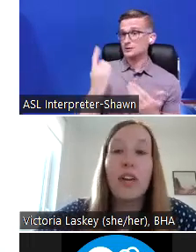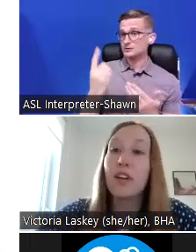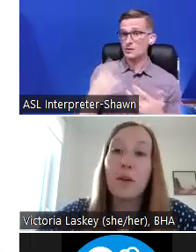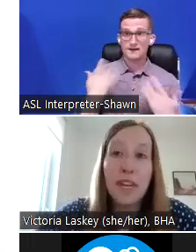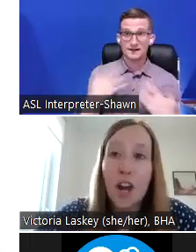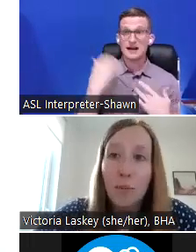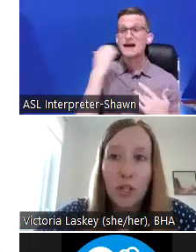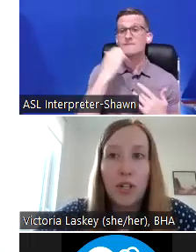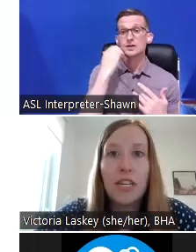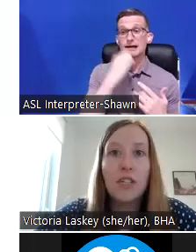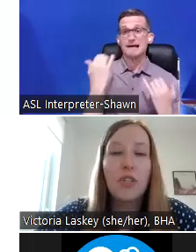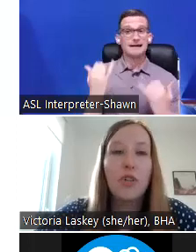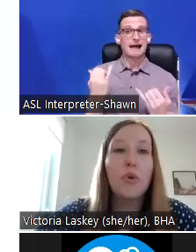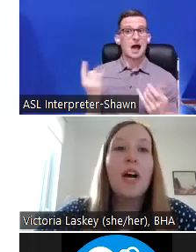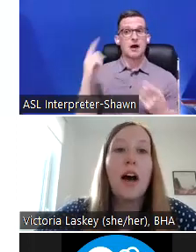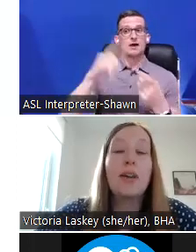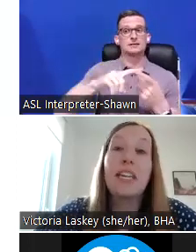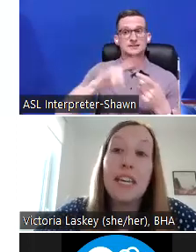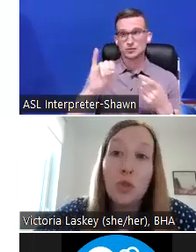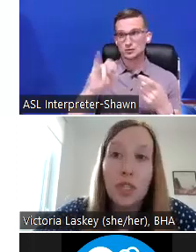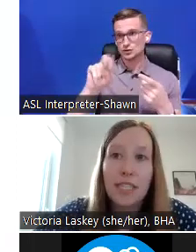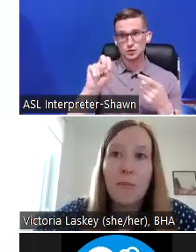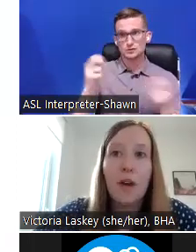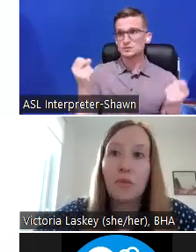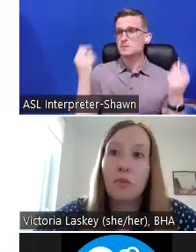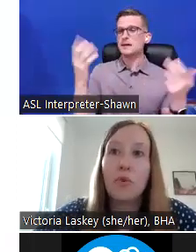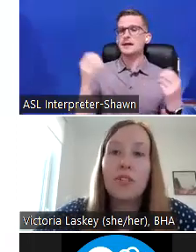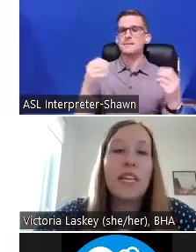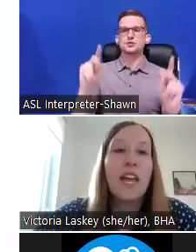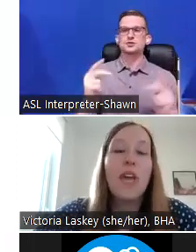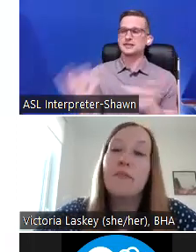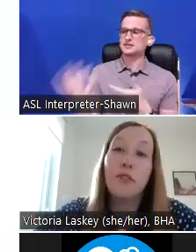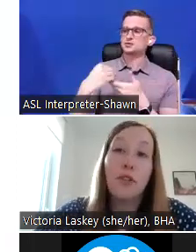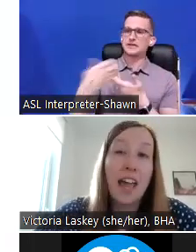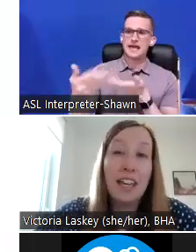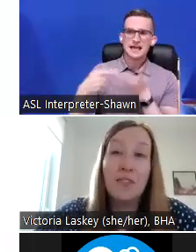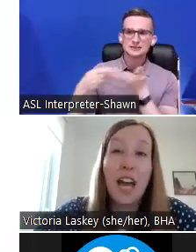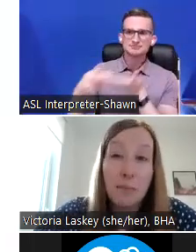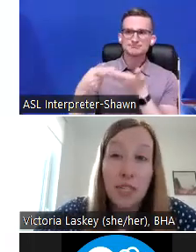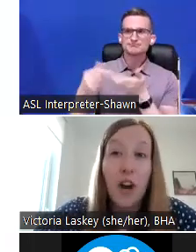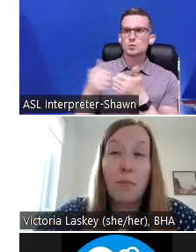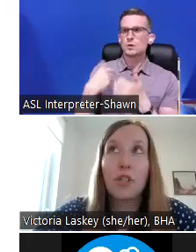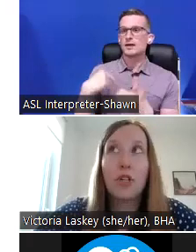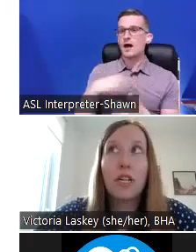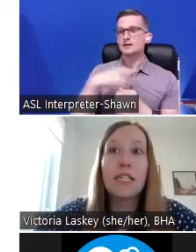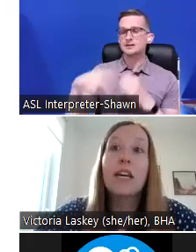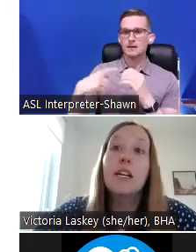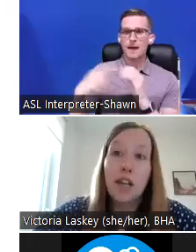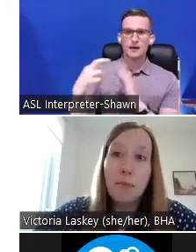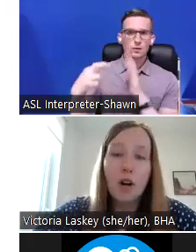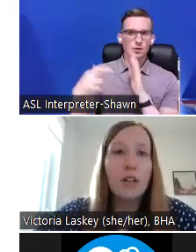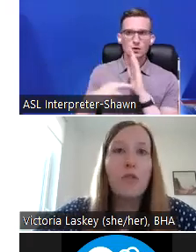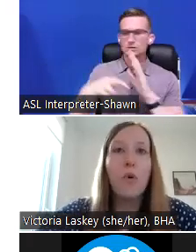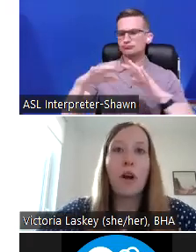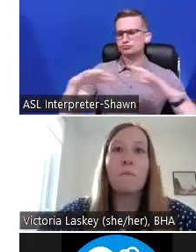June, so that there are many opportunities to engage with us about the rules. And we have a variety of types of opportunities.